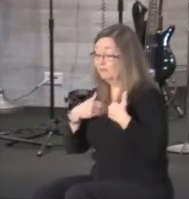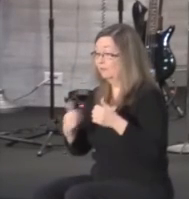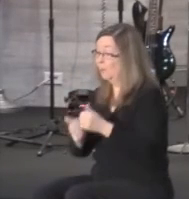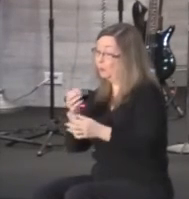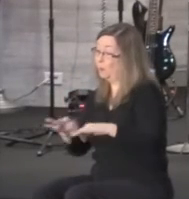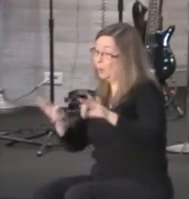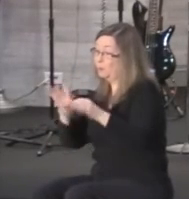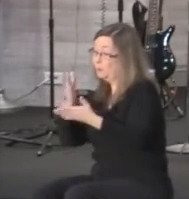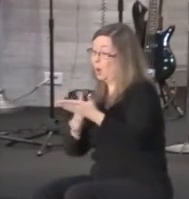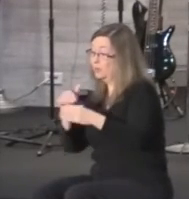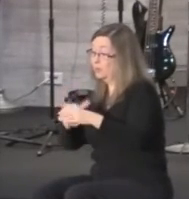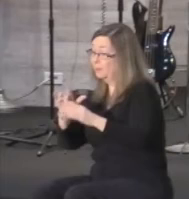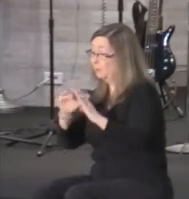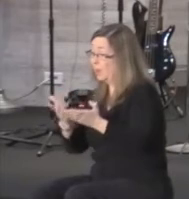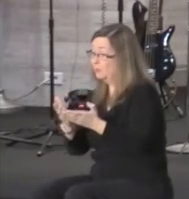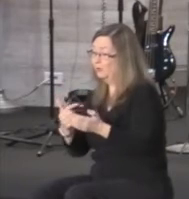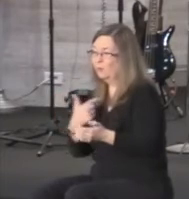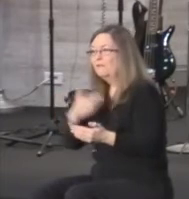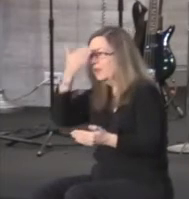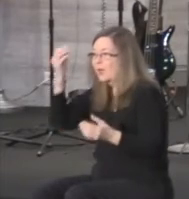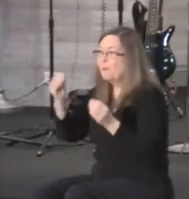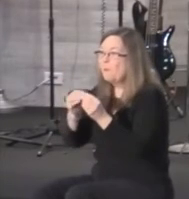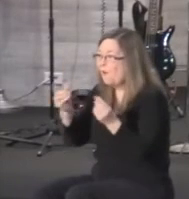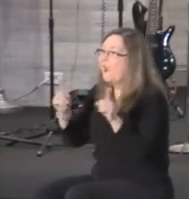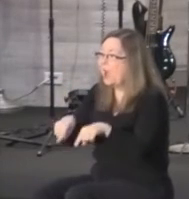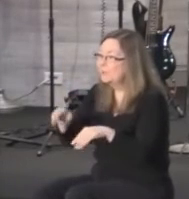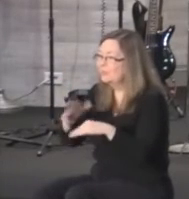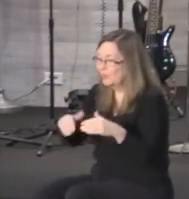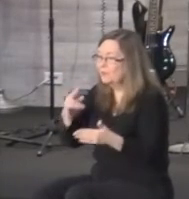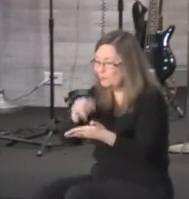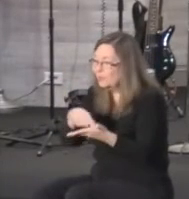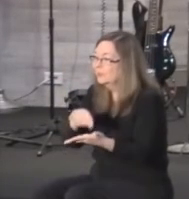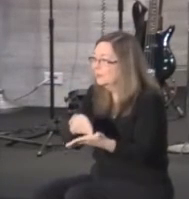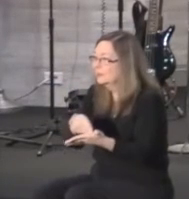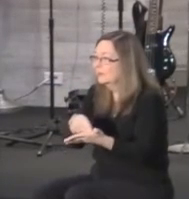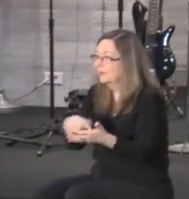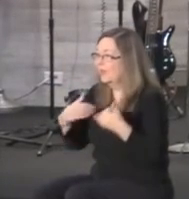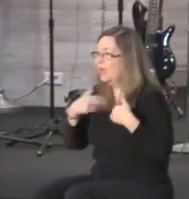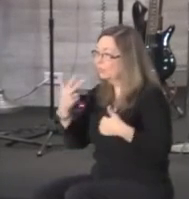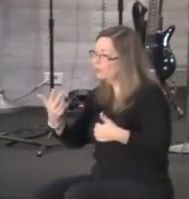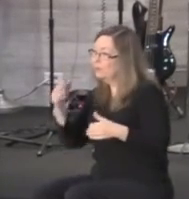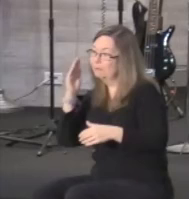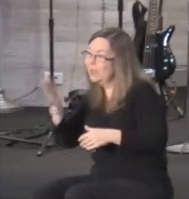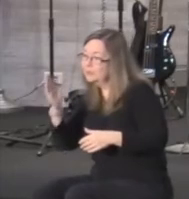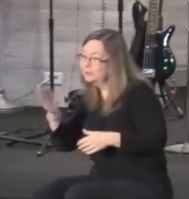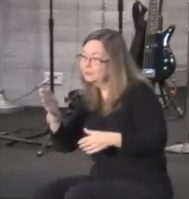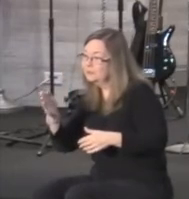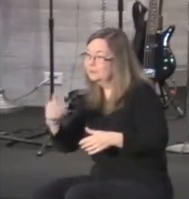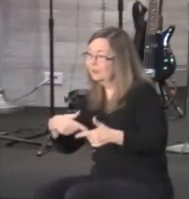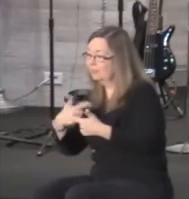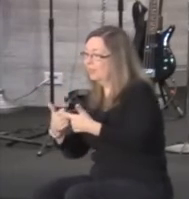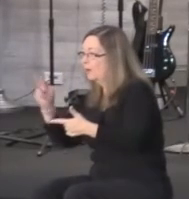sometimes we forget there's more than meets the eye. We have the three sermons and the